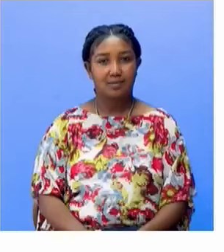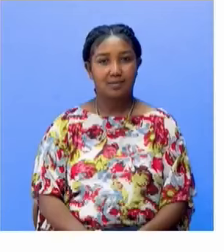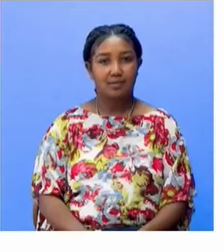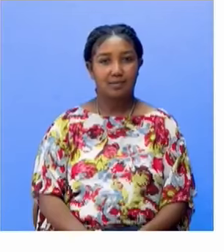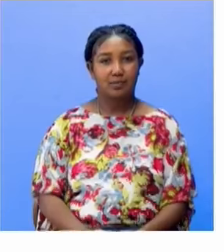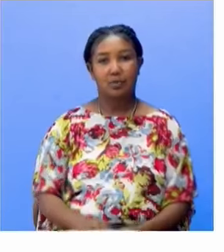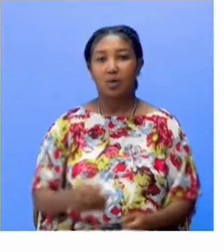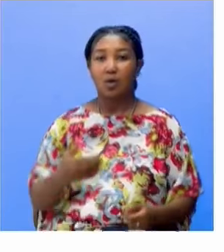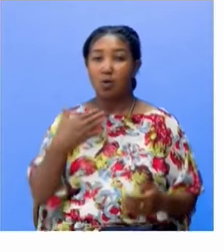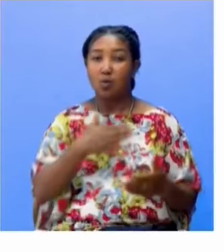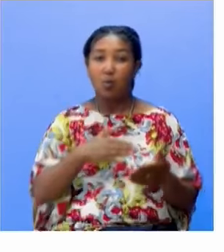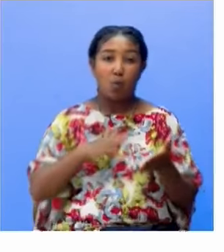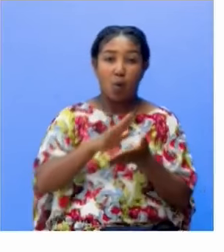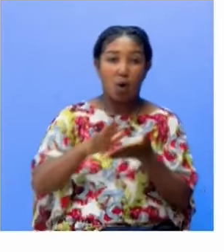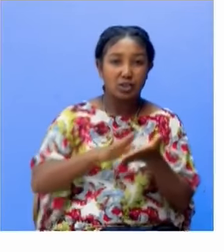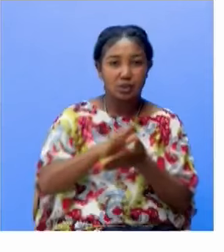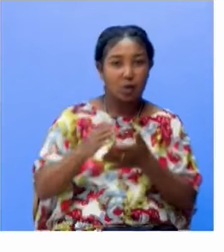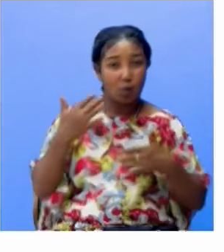Wash.